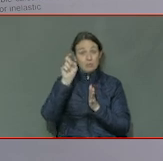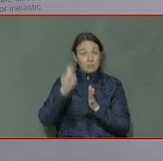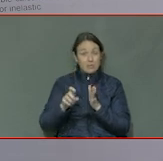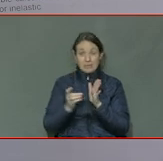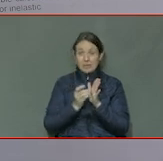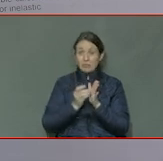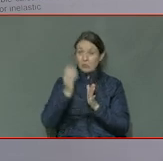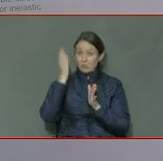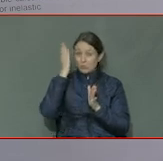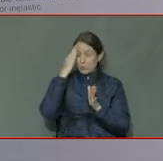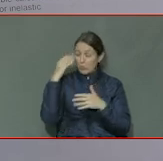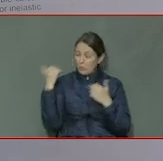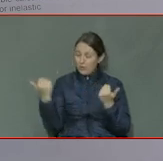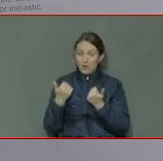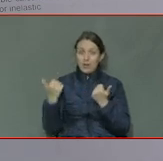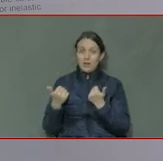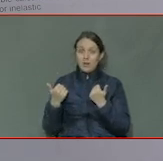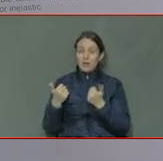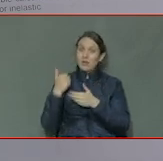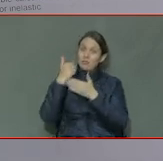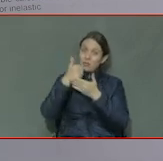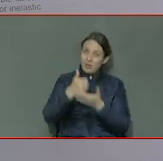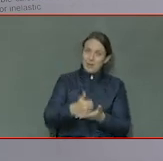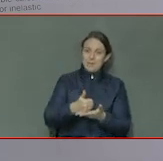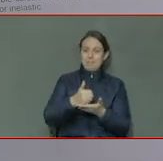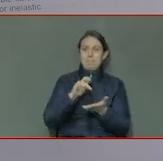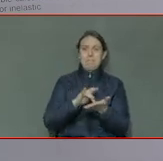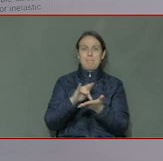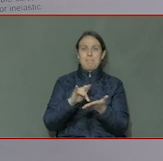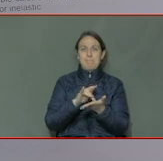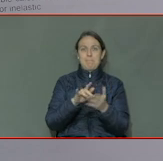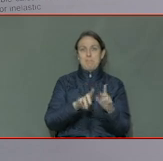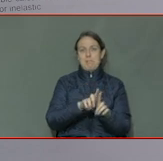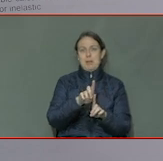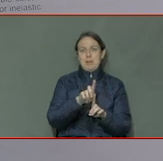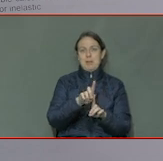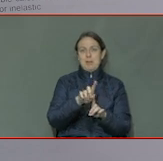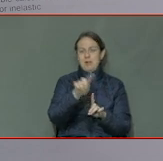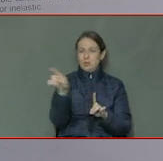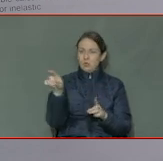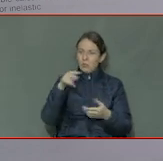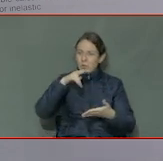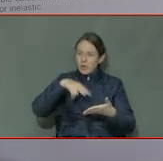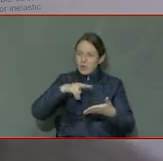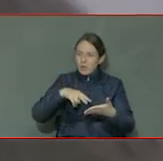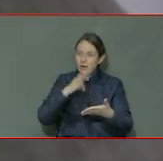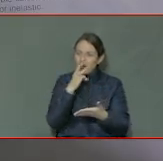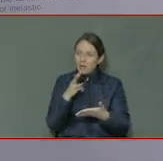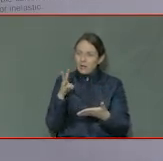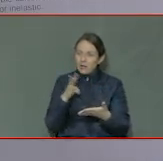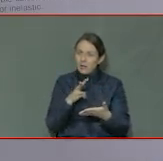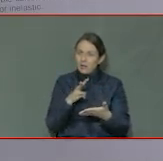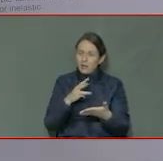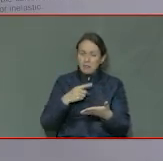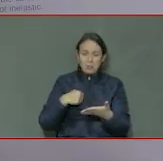definitions to be able to do the calculations. And if you just read carefully, we tell you exactly